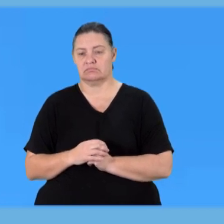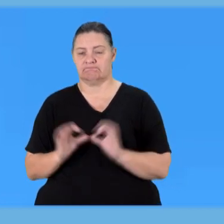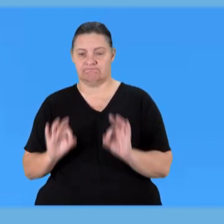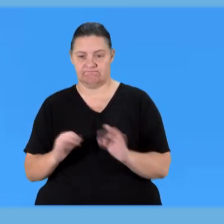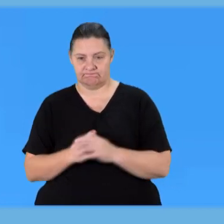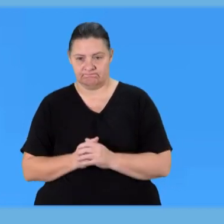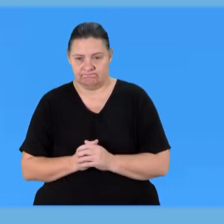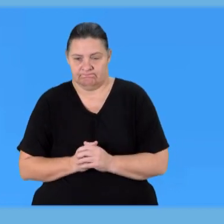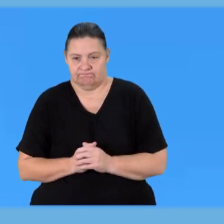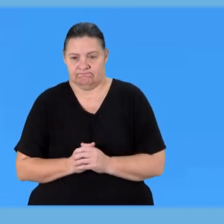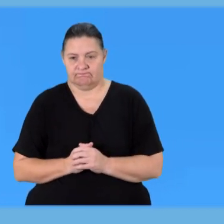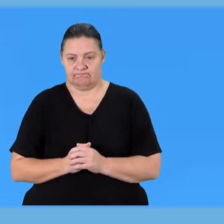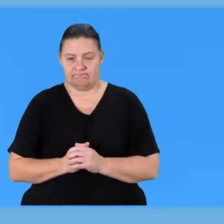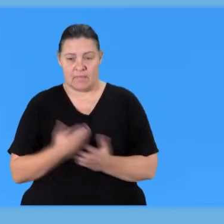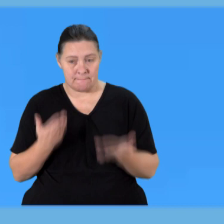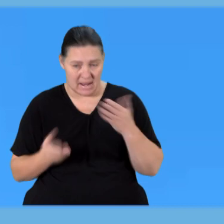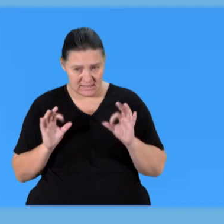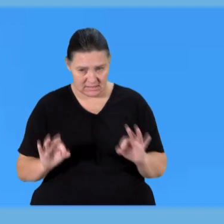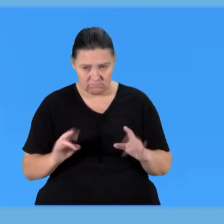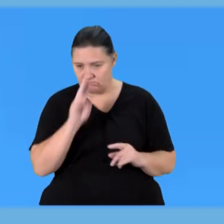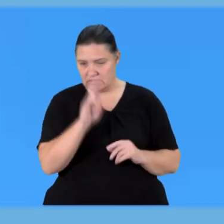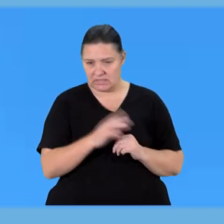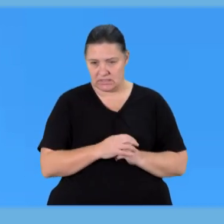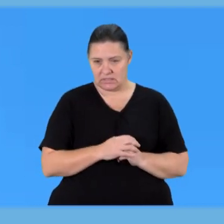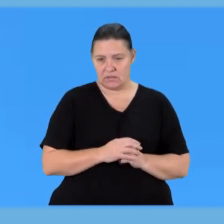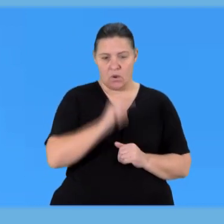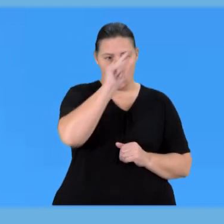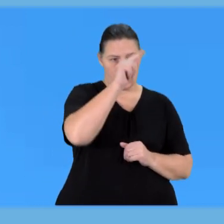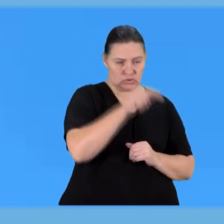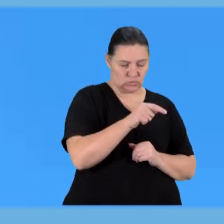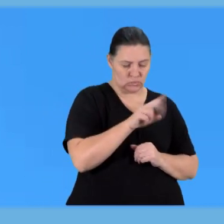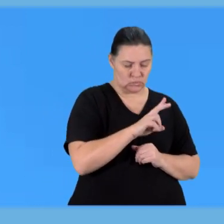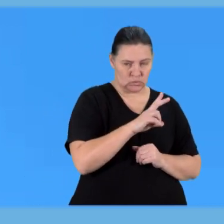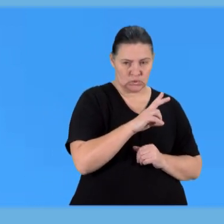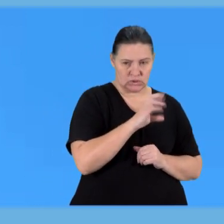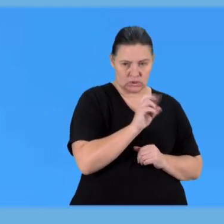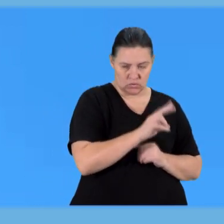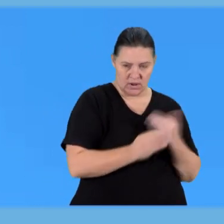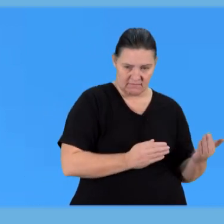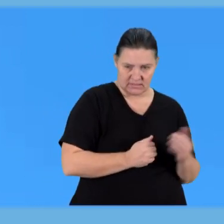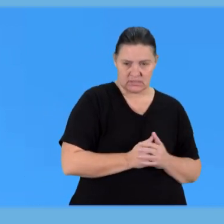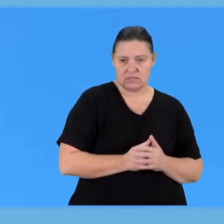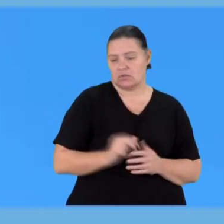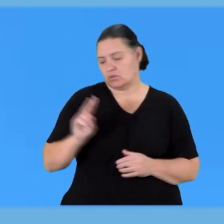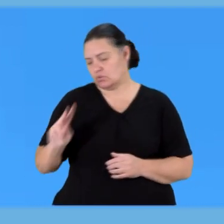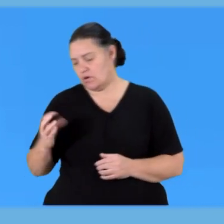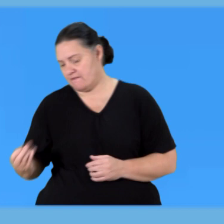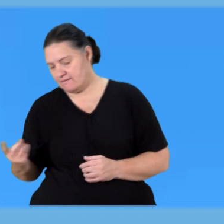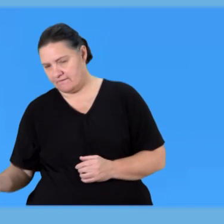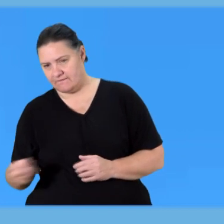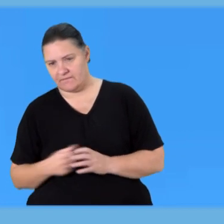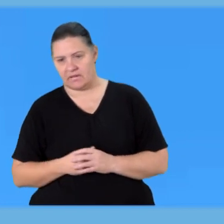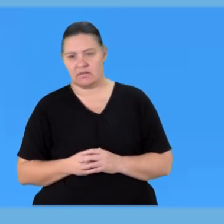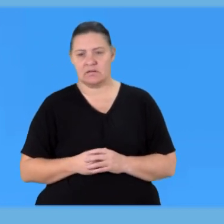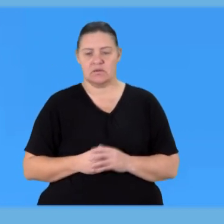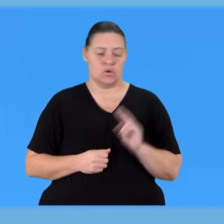we go. Is the equation balanced? Let's see. Two copper atoms on the left-hand side, two copper atoms